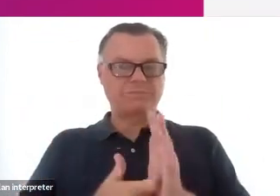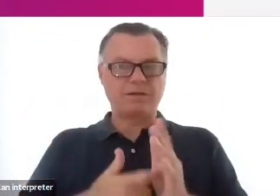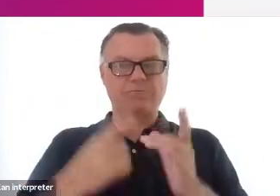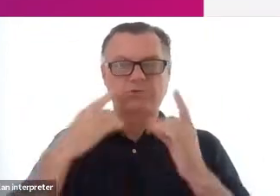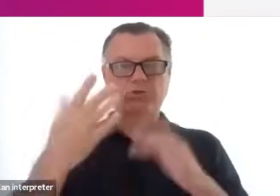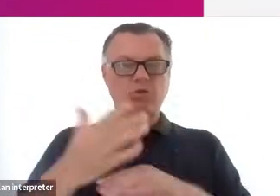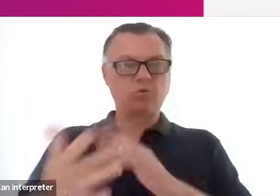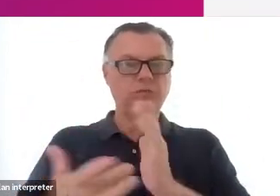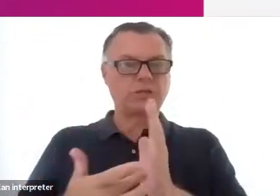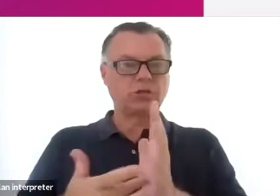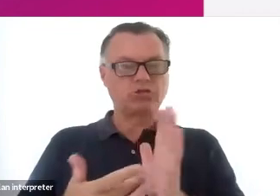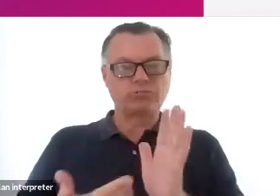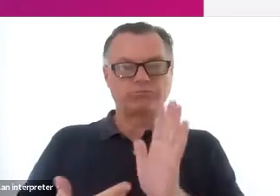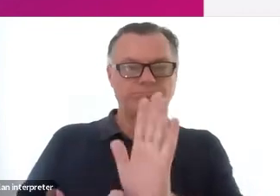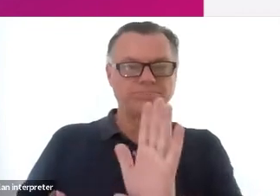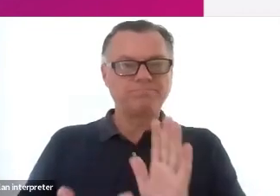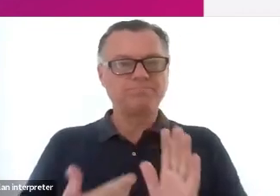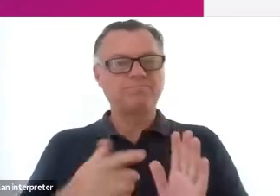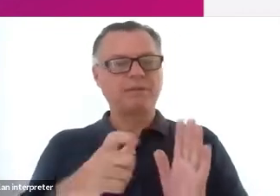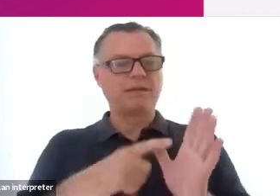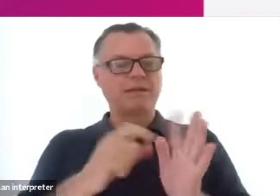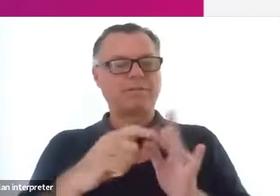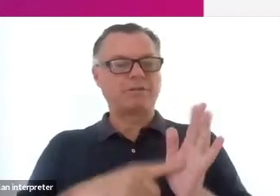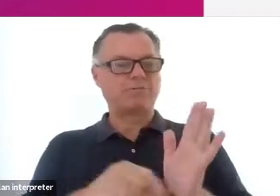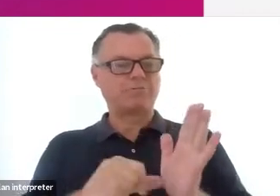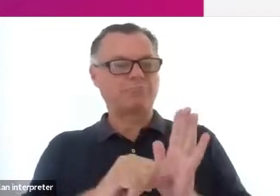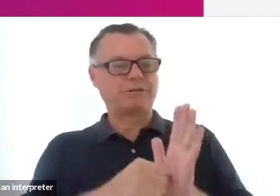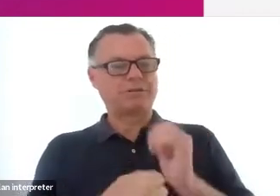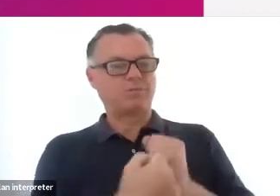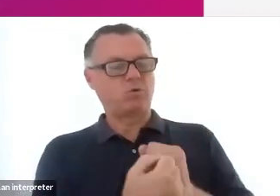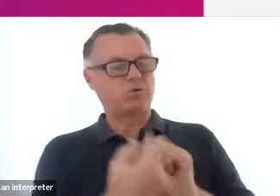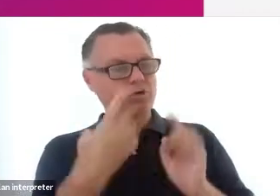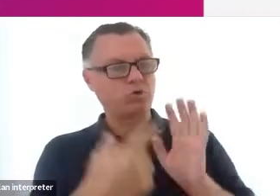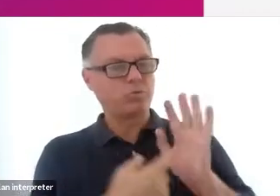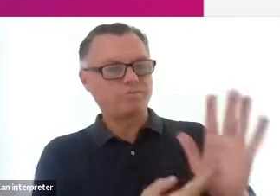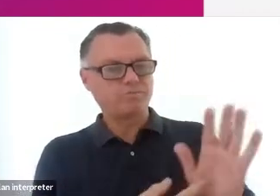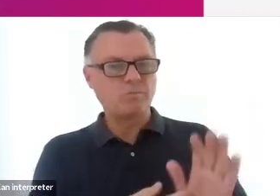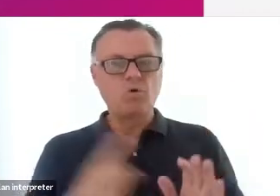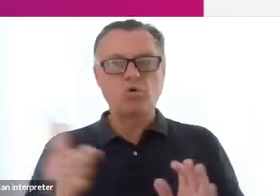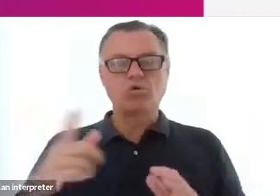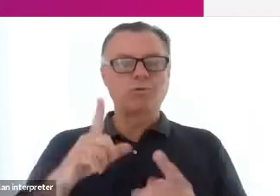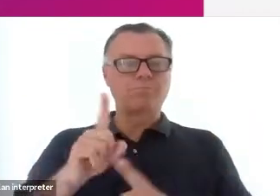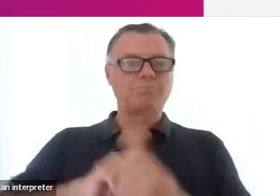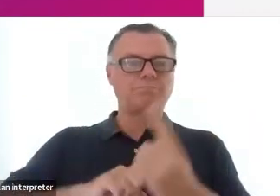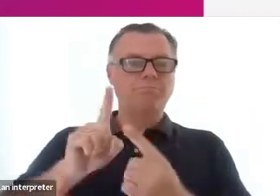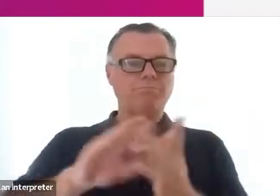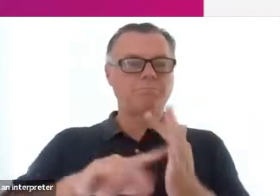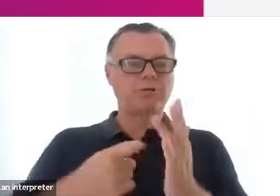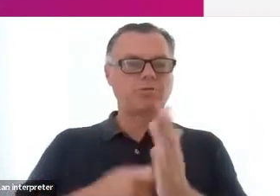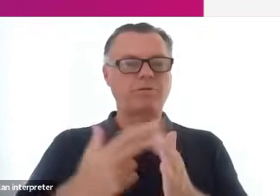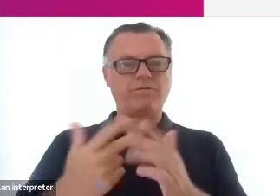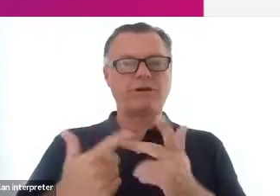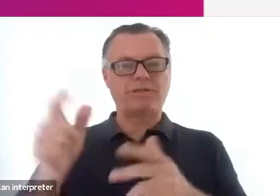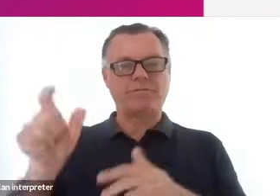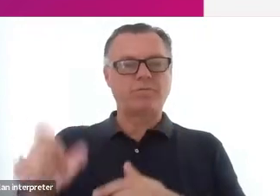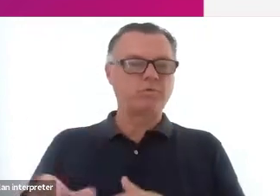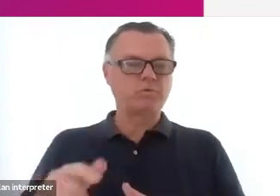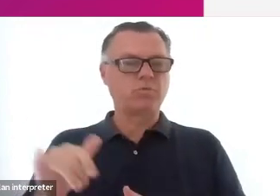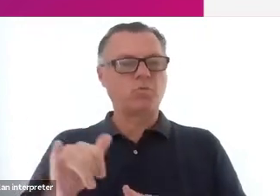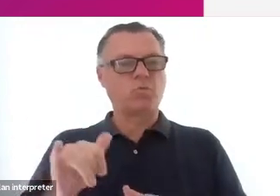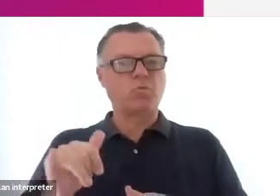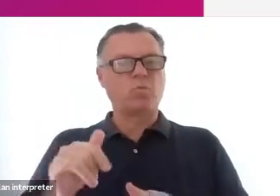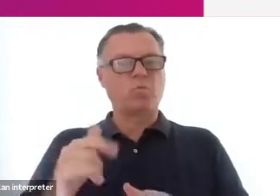be capital, it could be a mentoring opportunity, or you could become just an early believer and an encourager of these